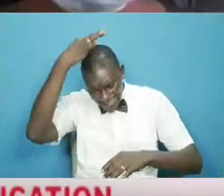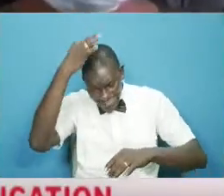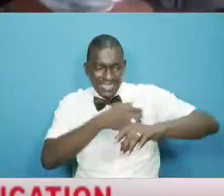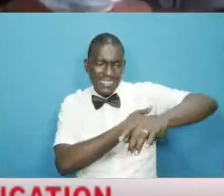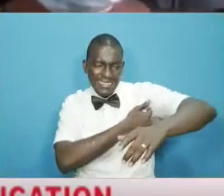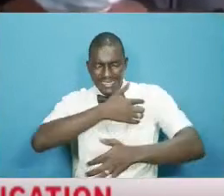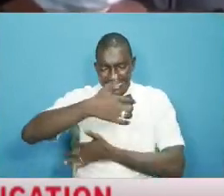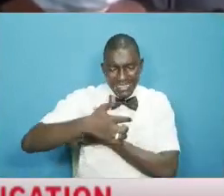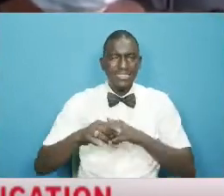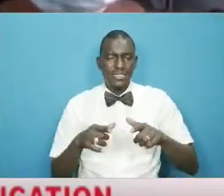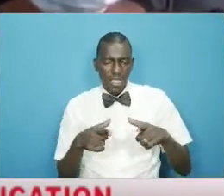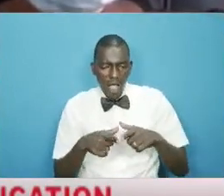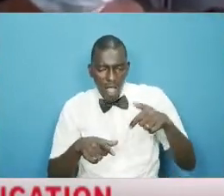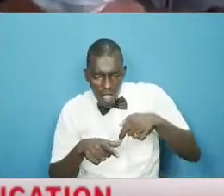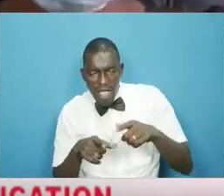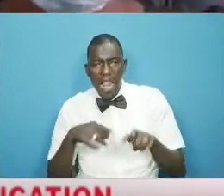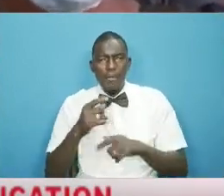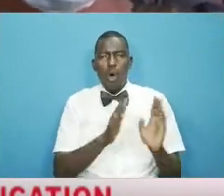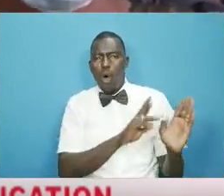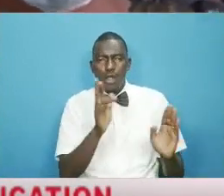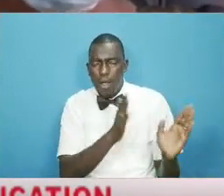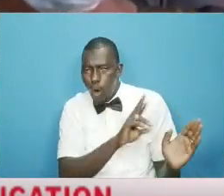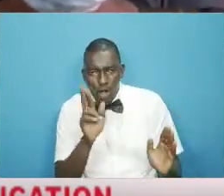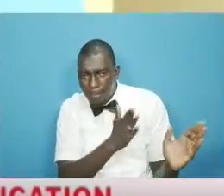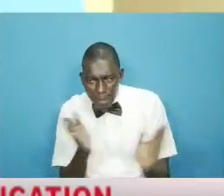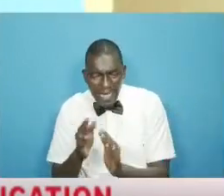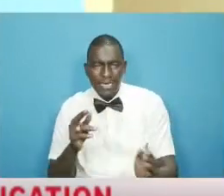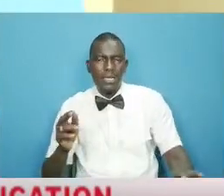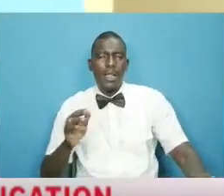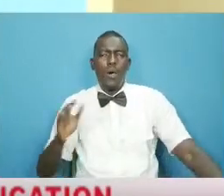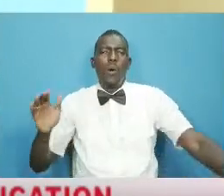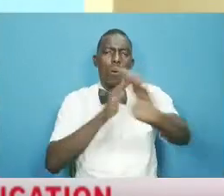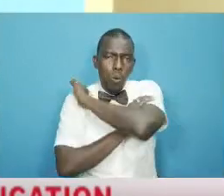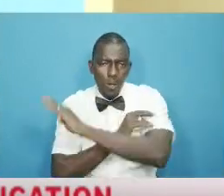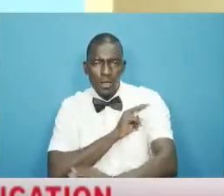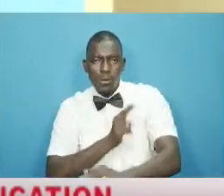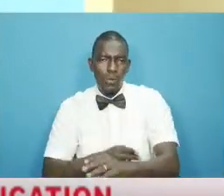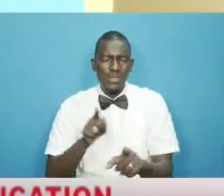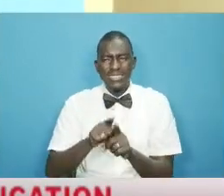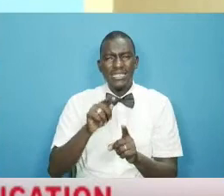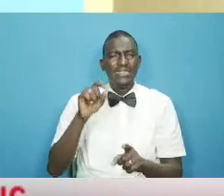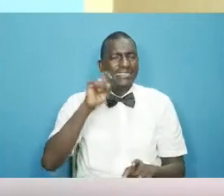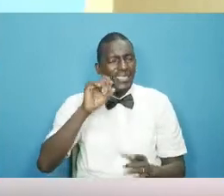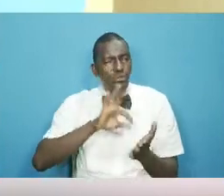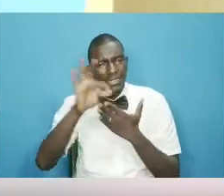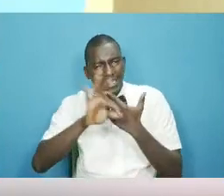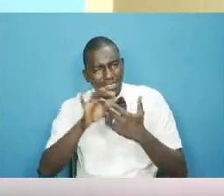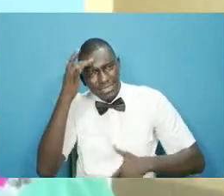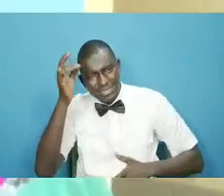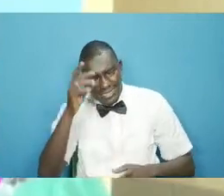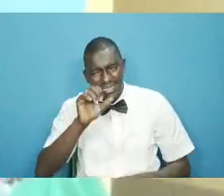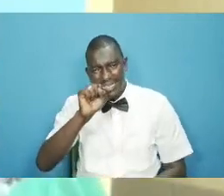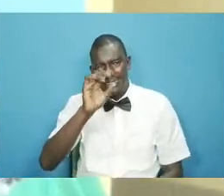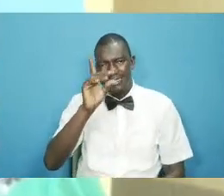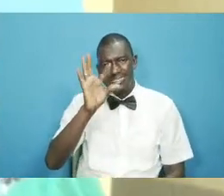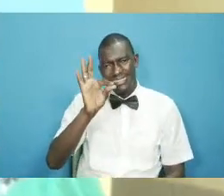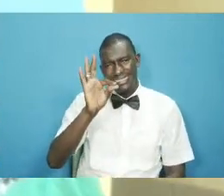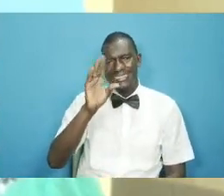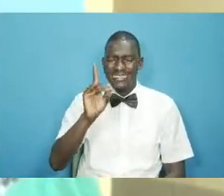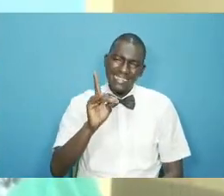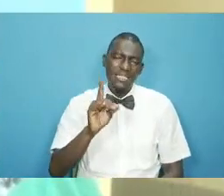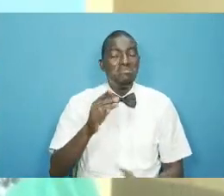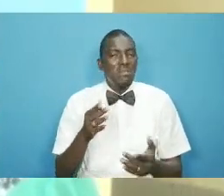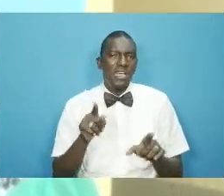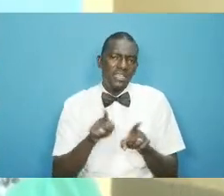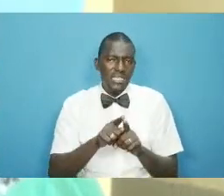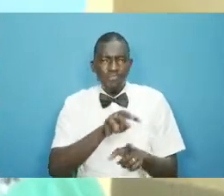unwanted pregnancy, as well as unsafe abortion, STDs, and also usage of contraceptive, that is family planning